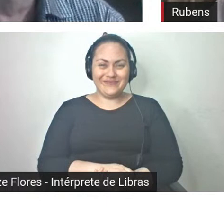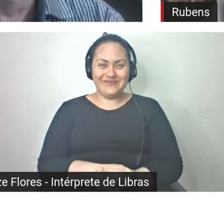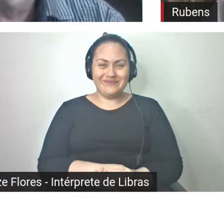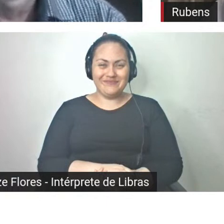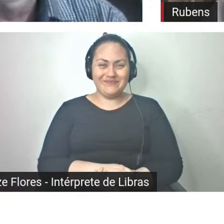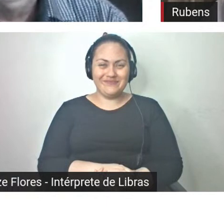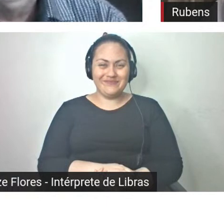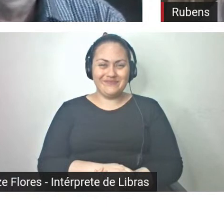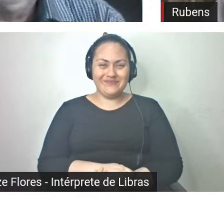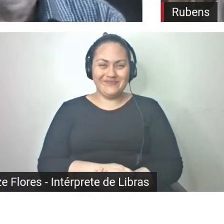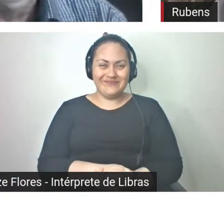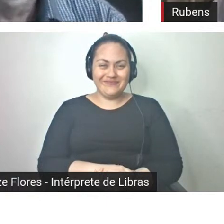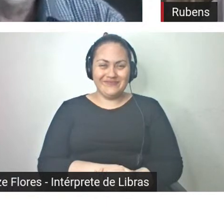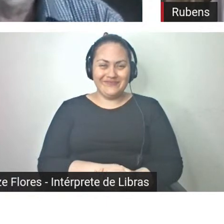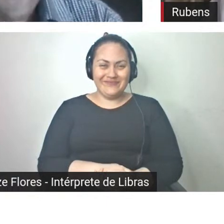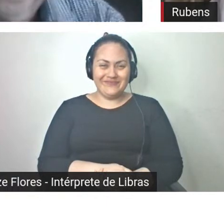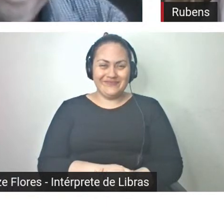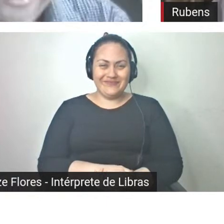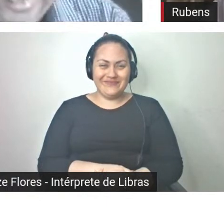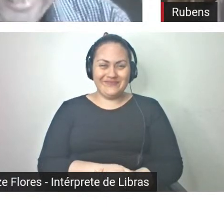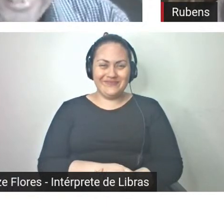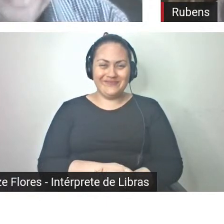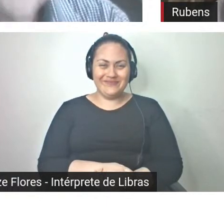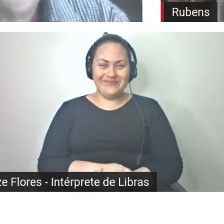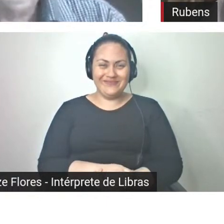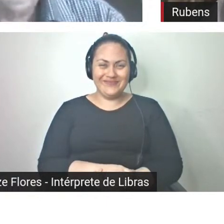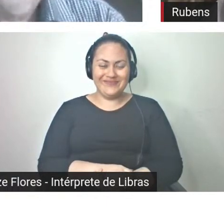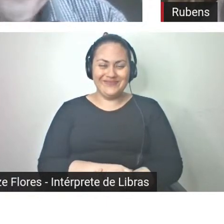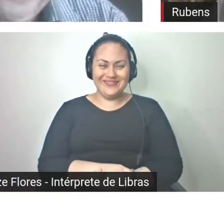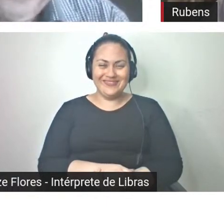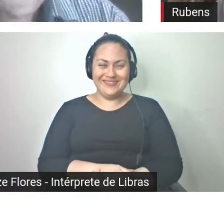and I'll have to say the truth.